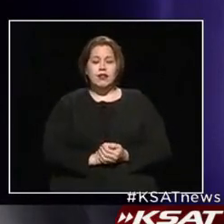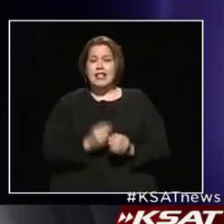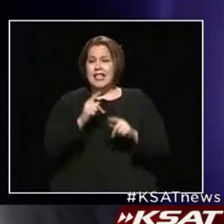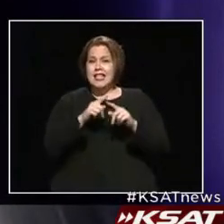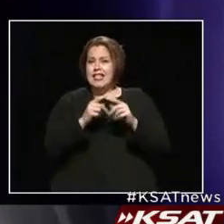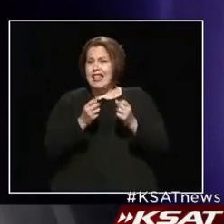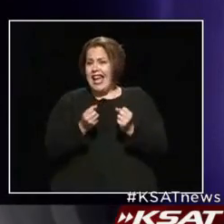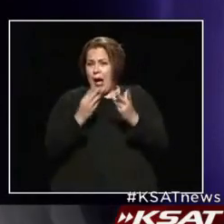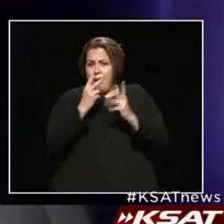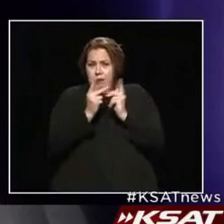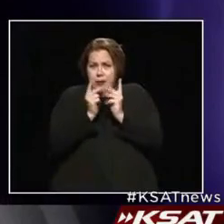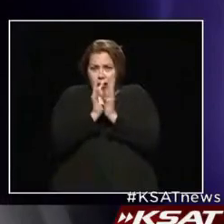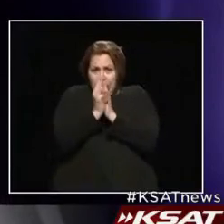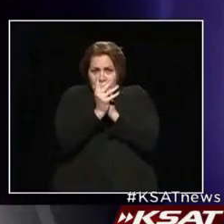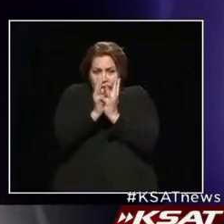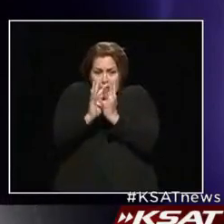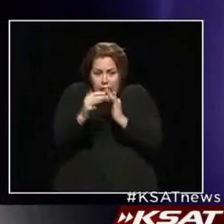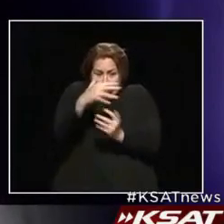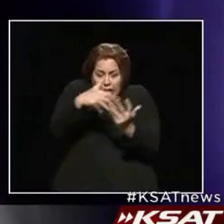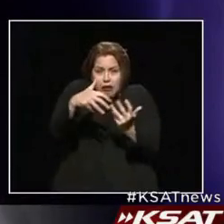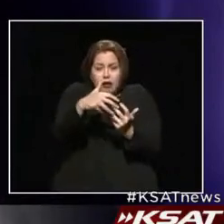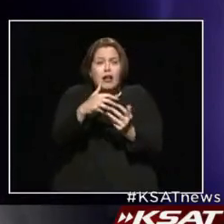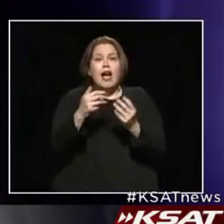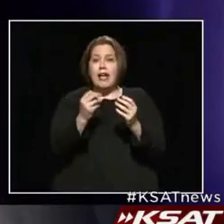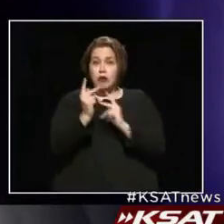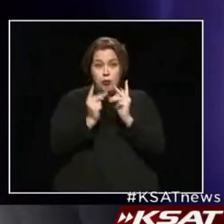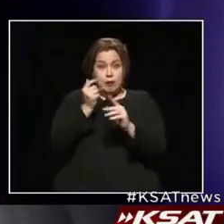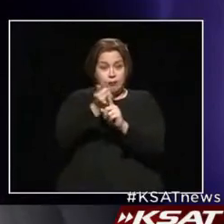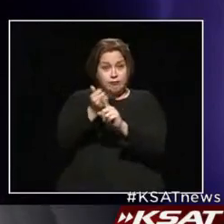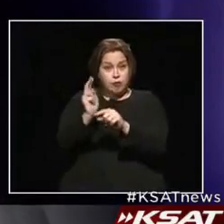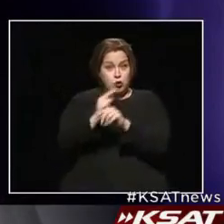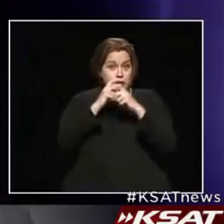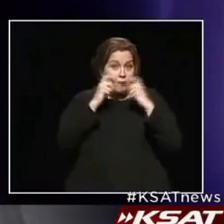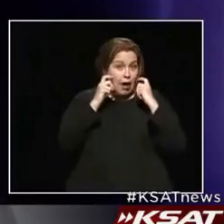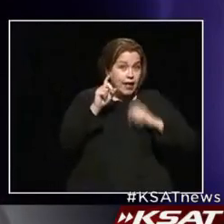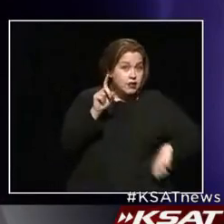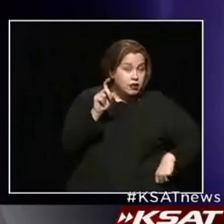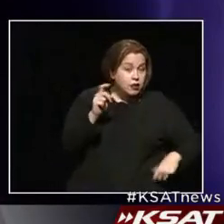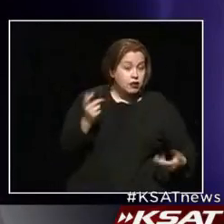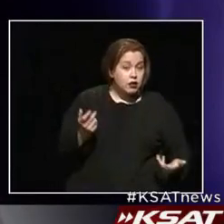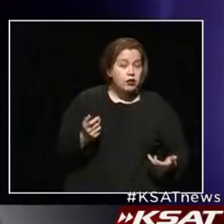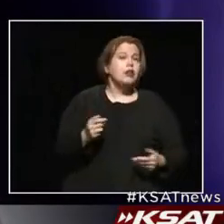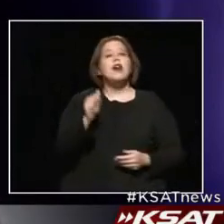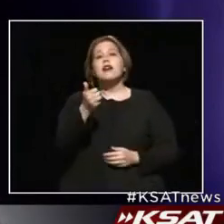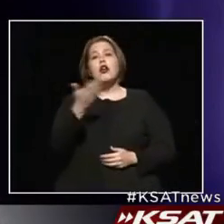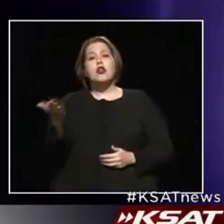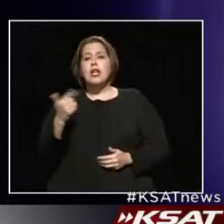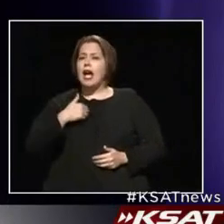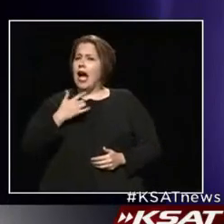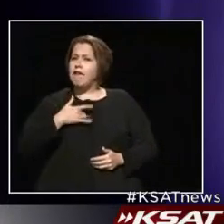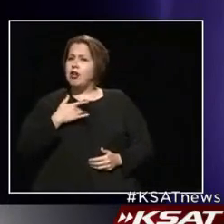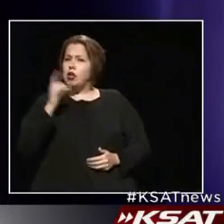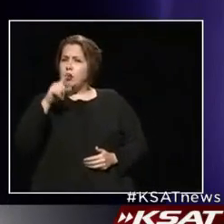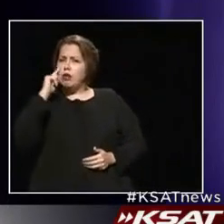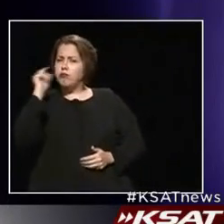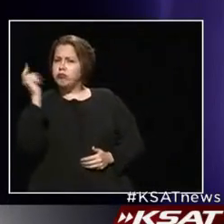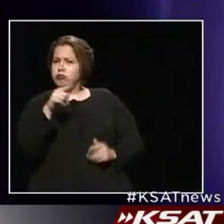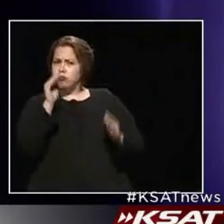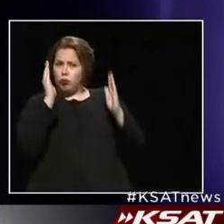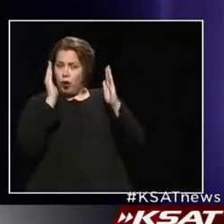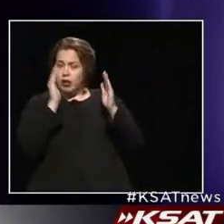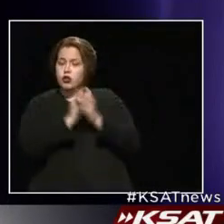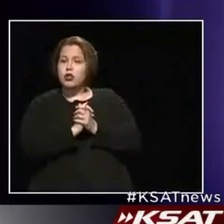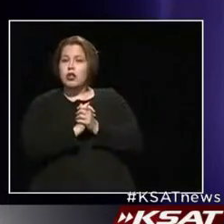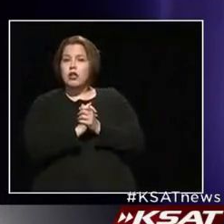density do you have? And are people that you're with wearing a face mask? And the other thing I think to be alert about is this